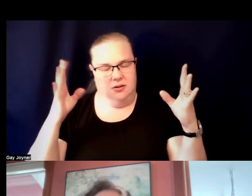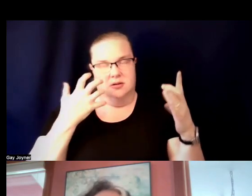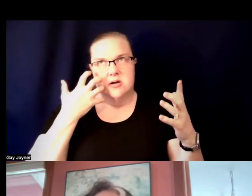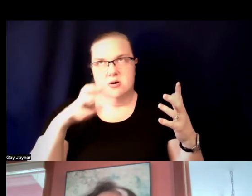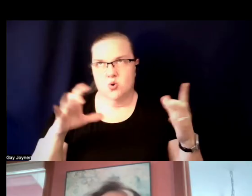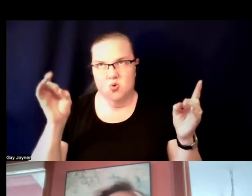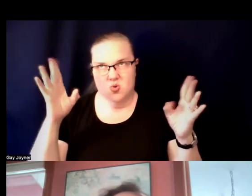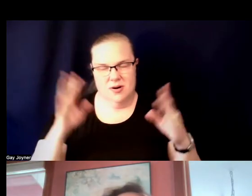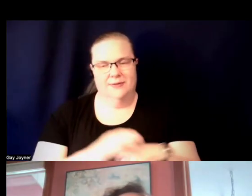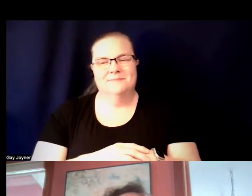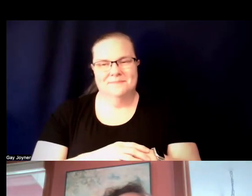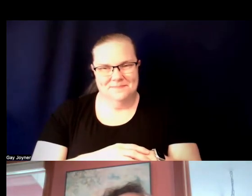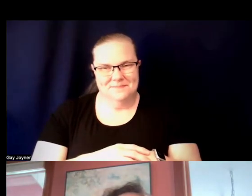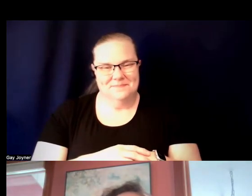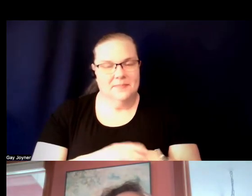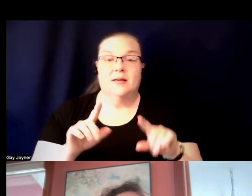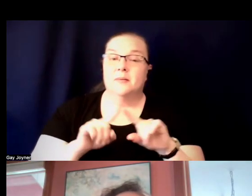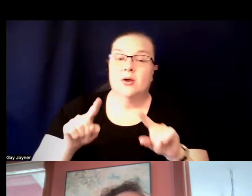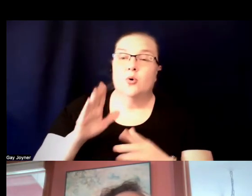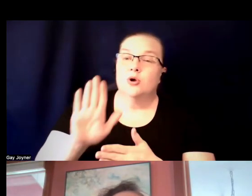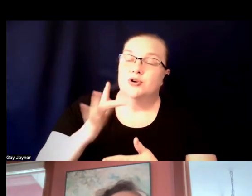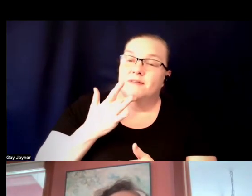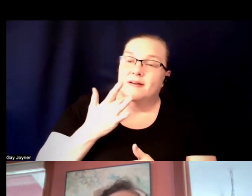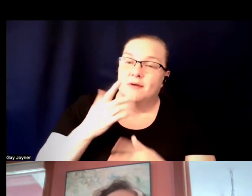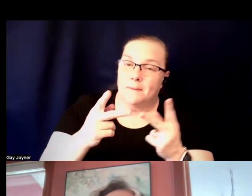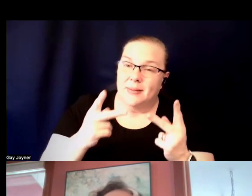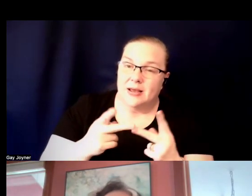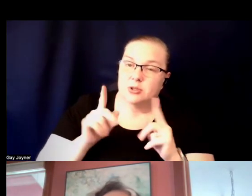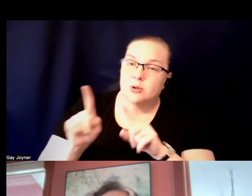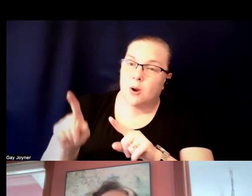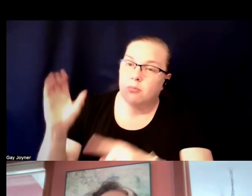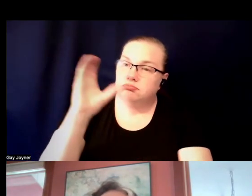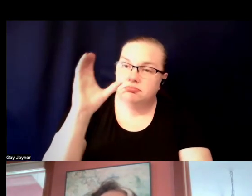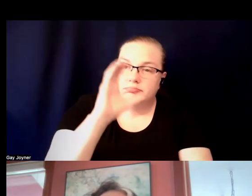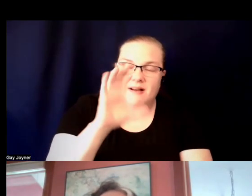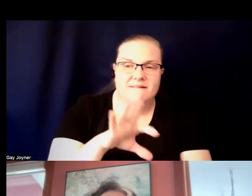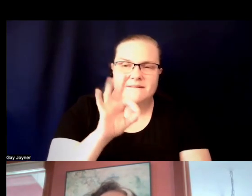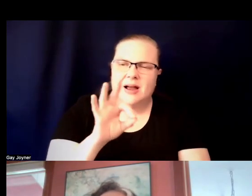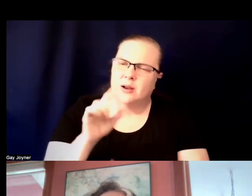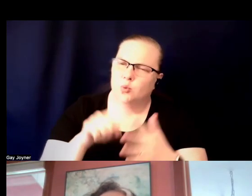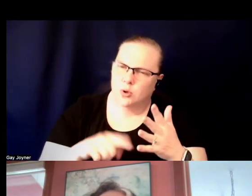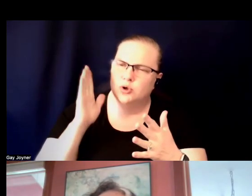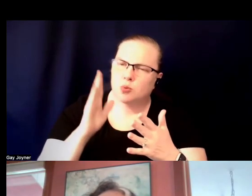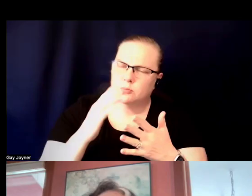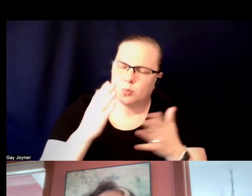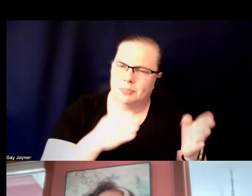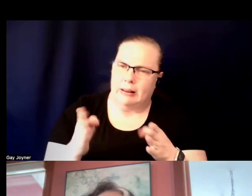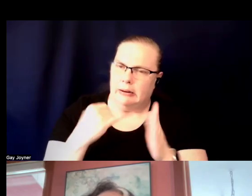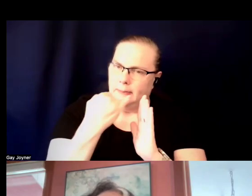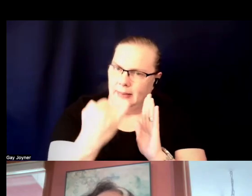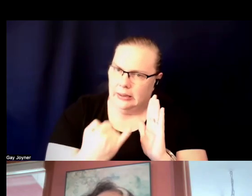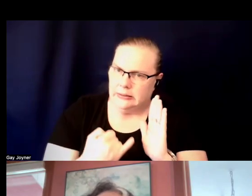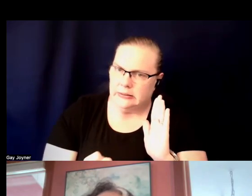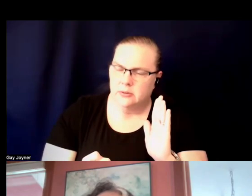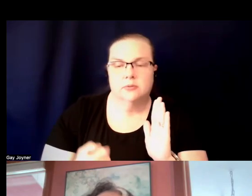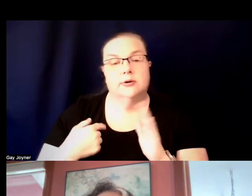Uh, what are some of your favorite places to go finding what you're going to be painting? Well, I drive